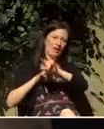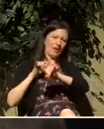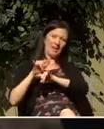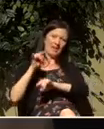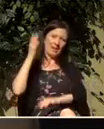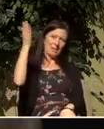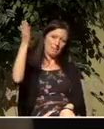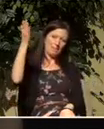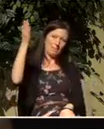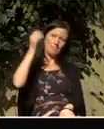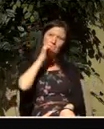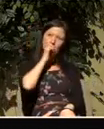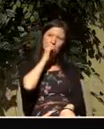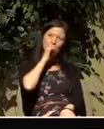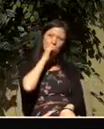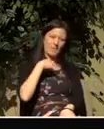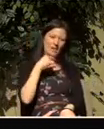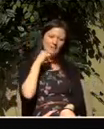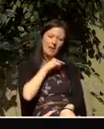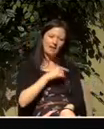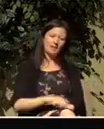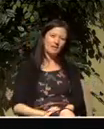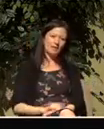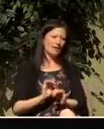I don't know.